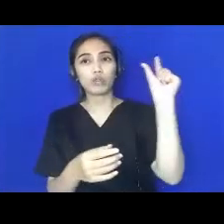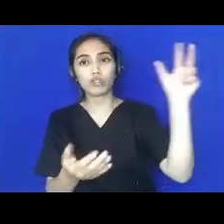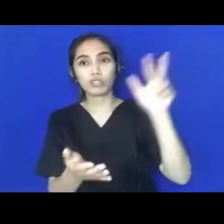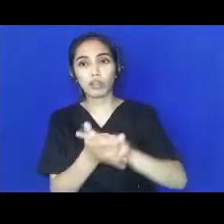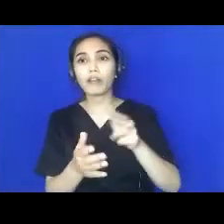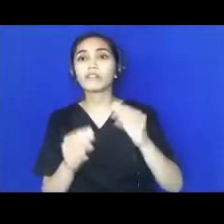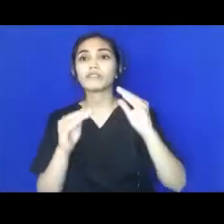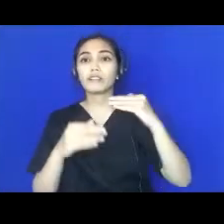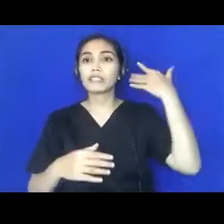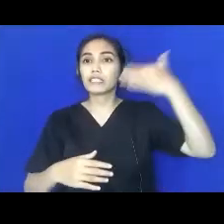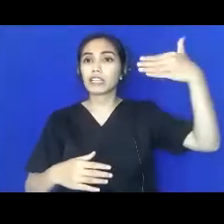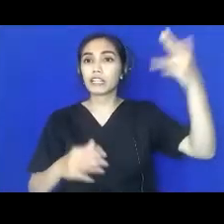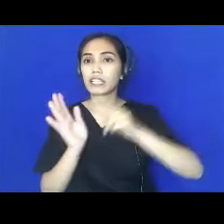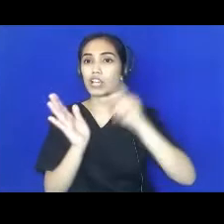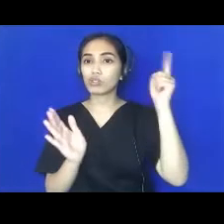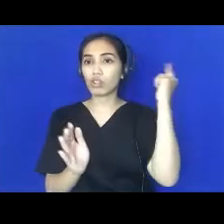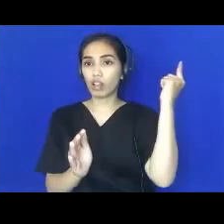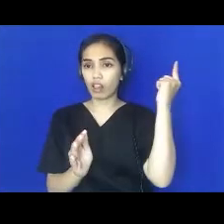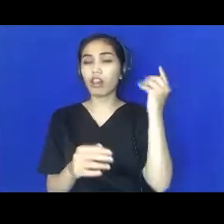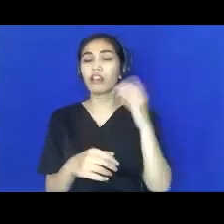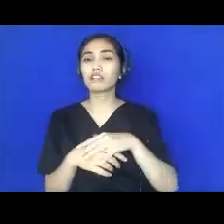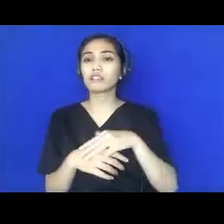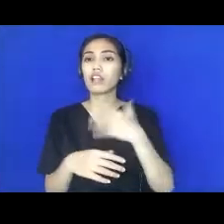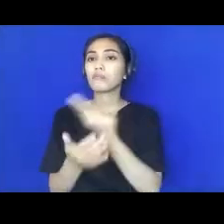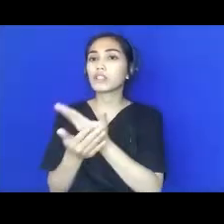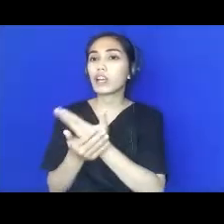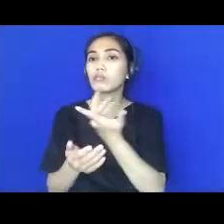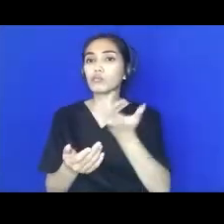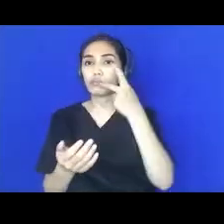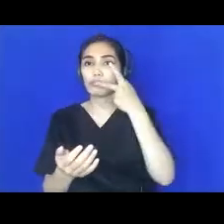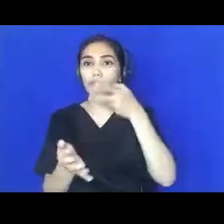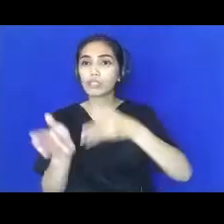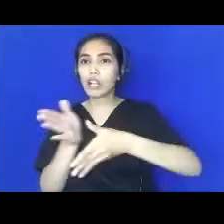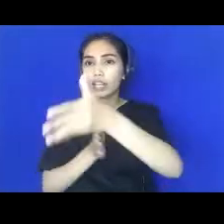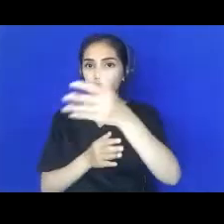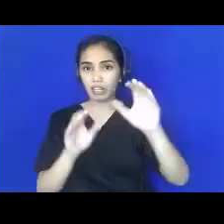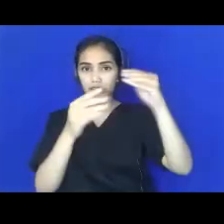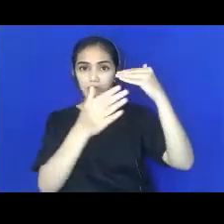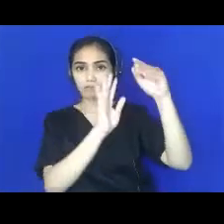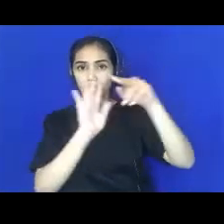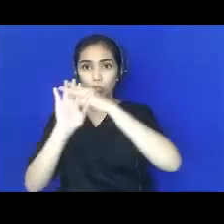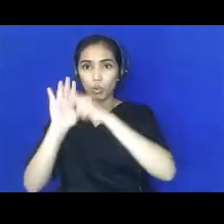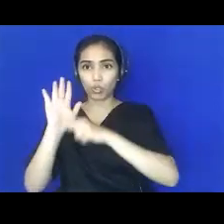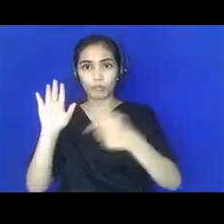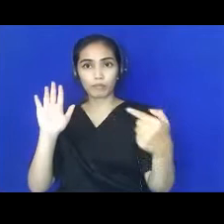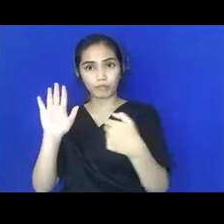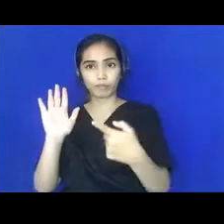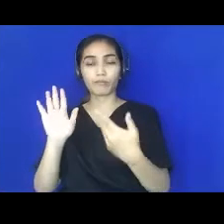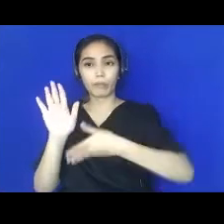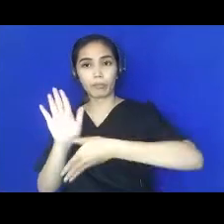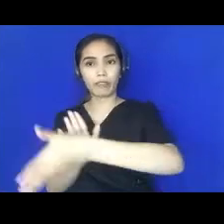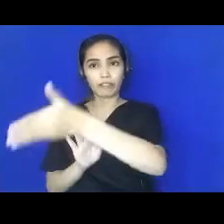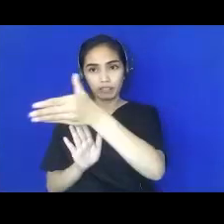implement Stranas. They provide new ideas and demonstrate practical activities that communities and